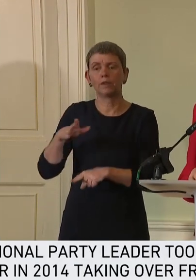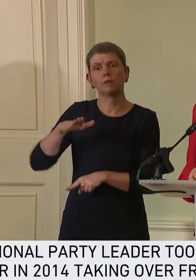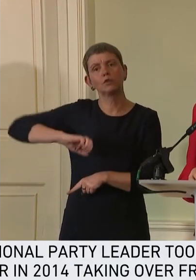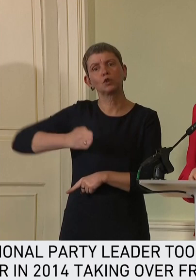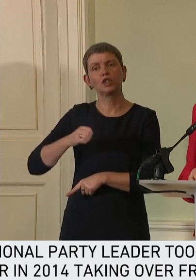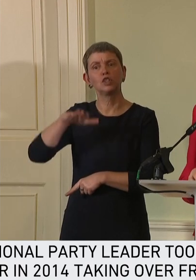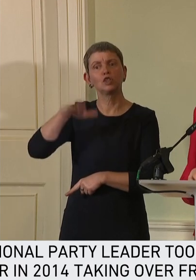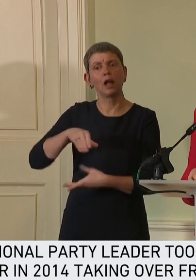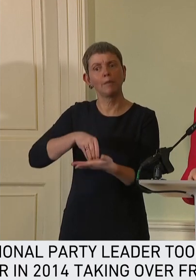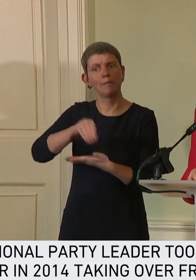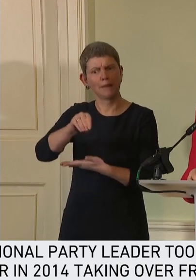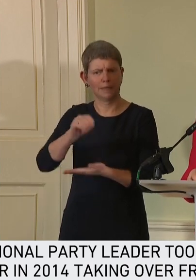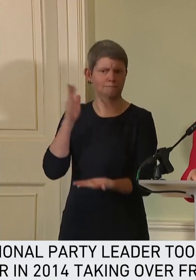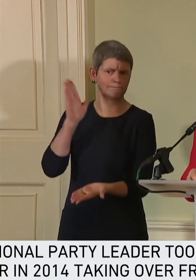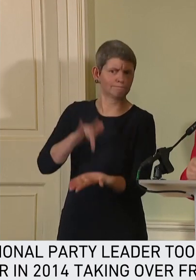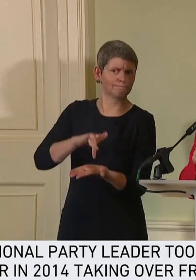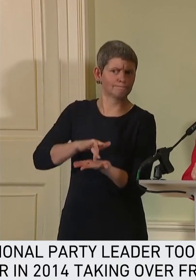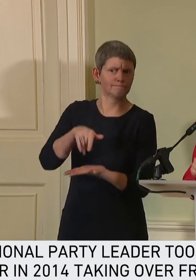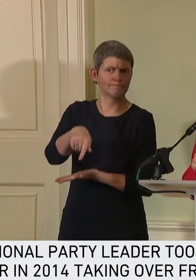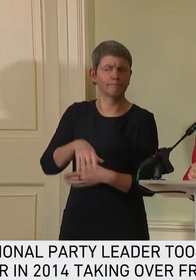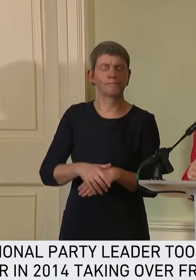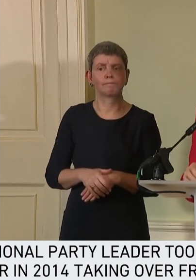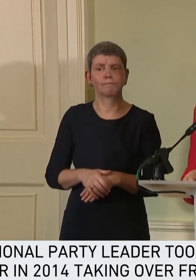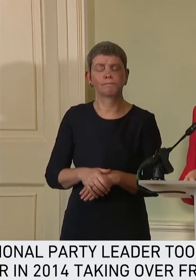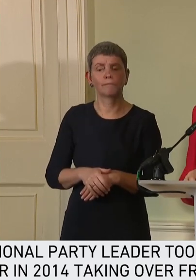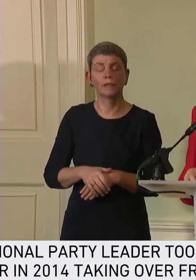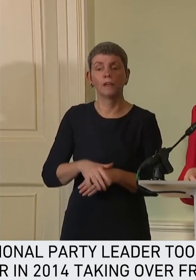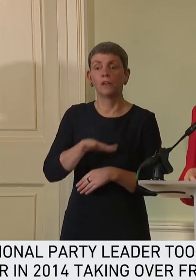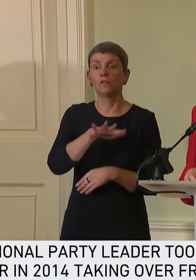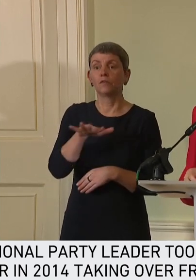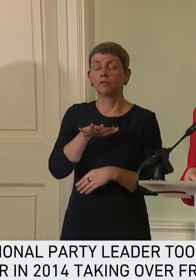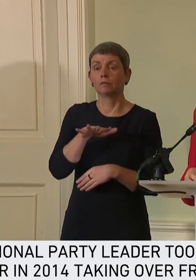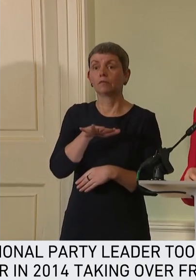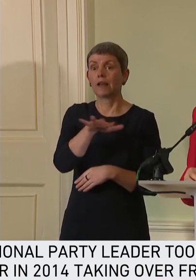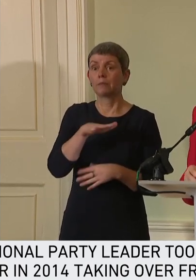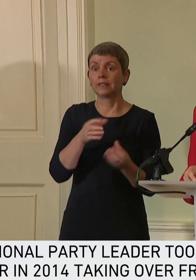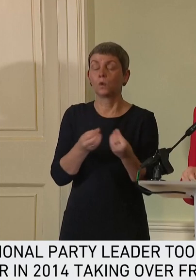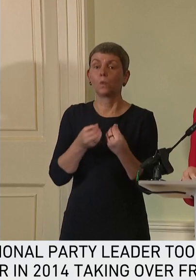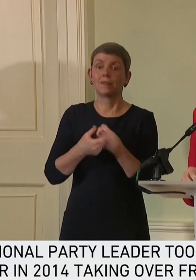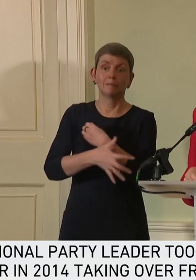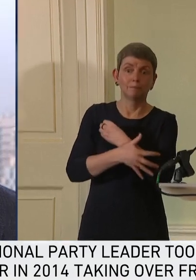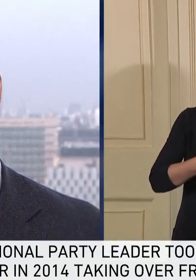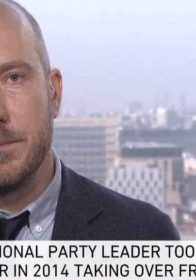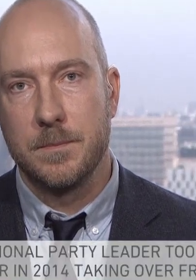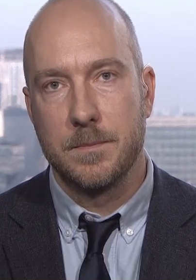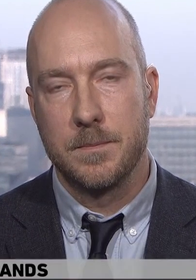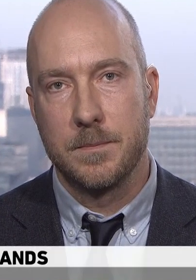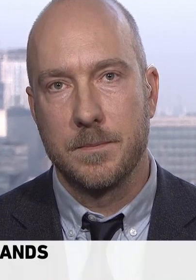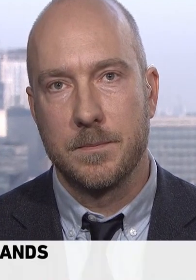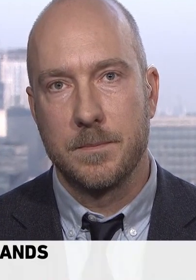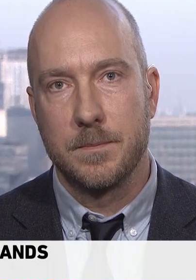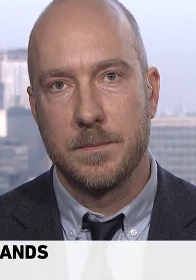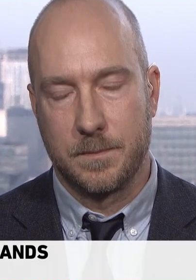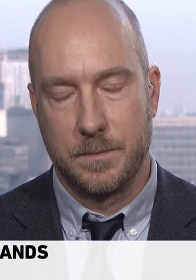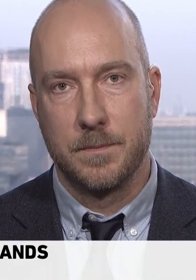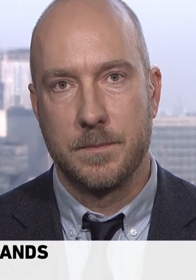that process is completed. We don't know how long that's going to take, but that's the process that has to be done. Rory, thank you very much indeed. Rory, challenge